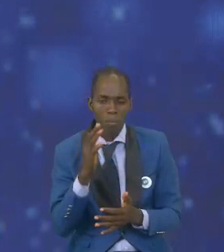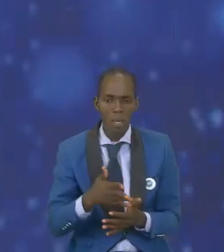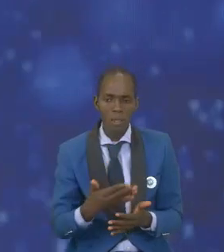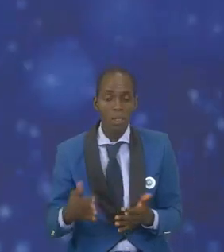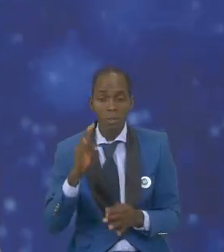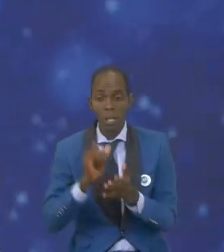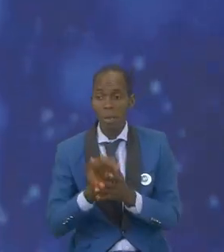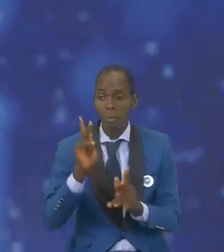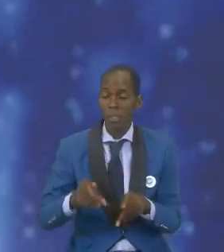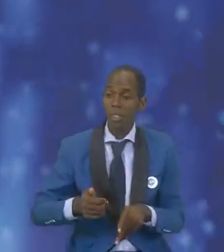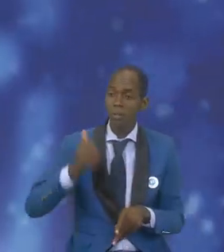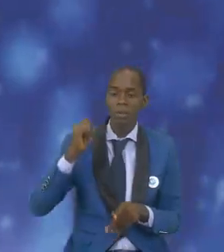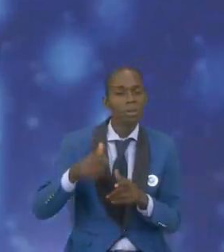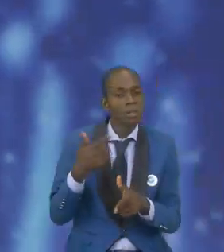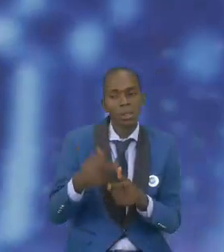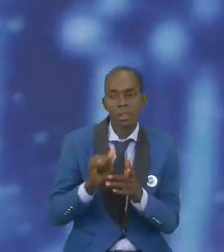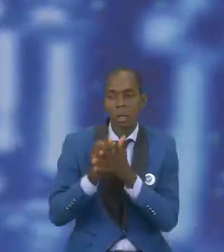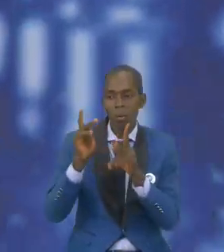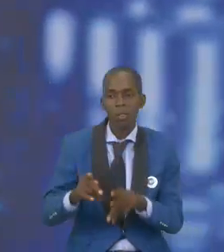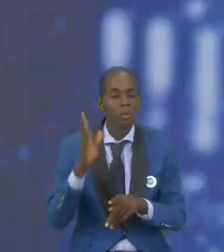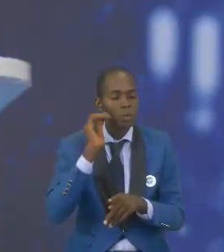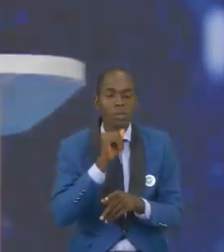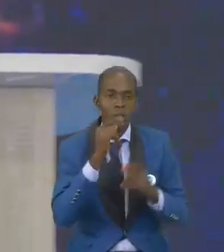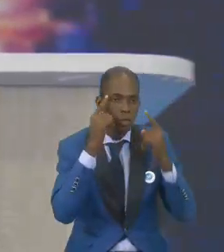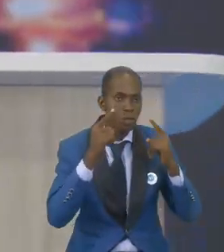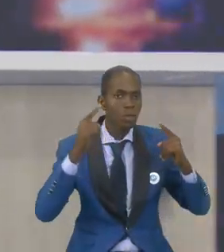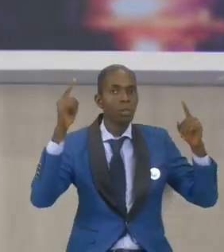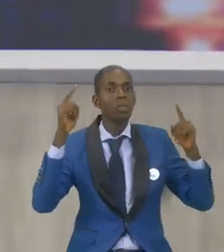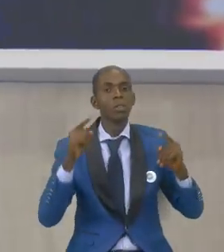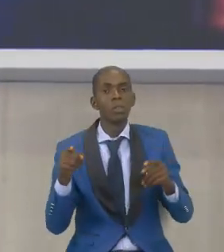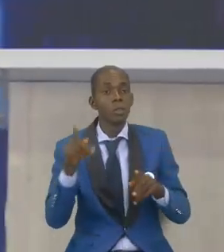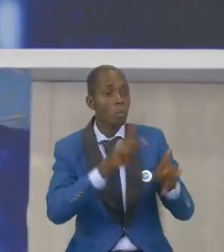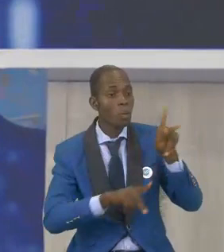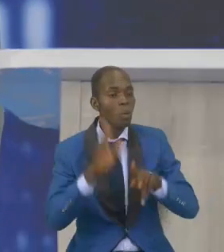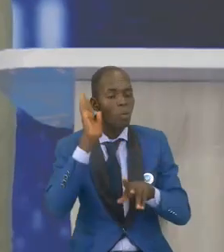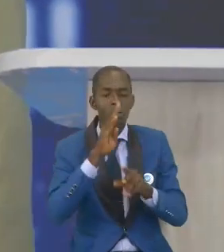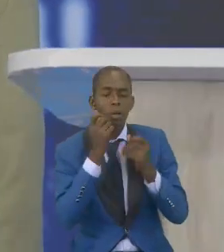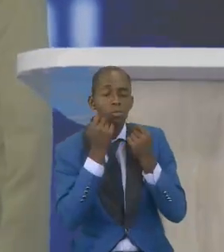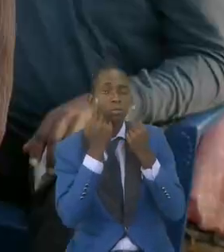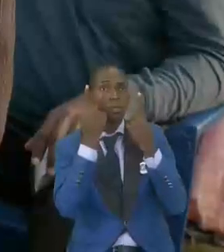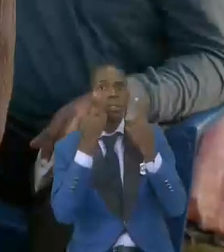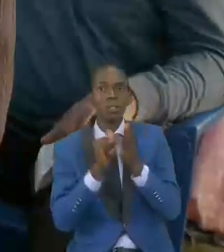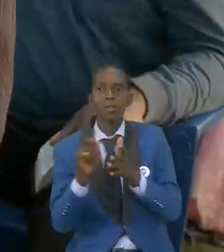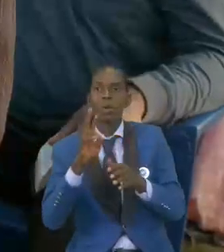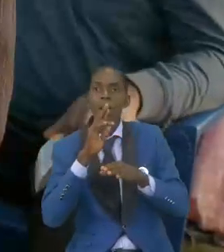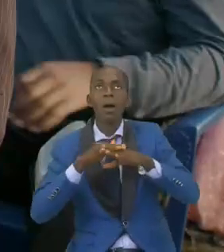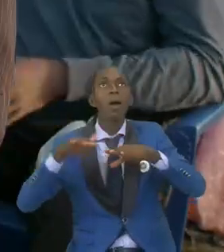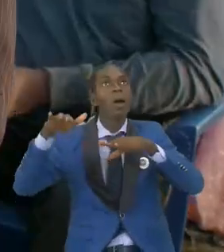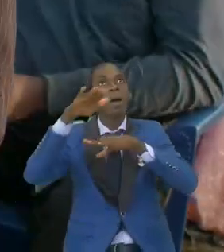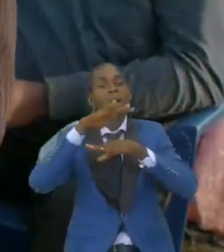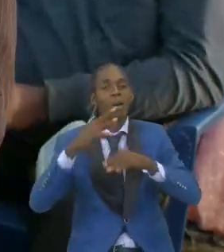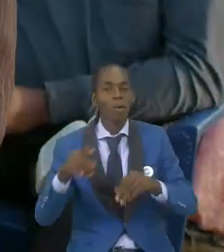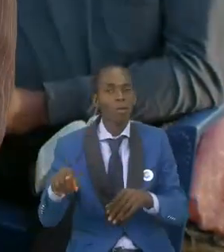that, then he will not make it in life. They'll be surprised. Your car will be ahead of their car. You